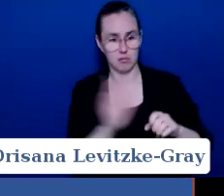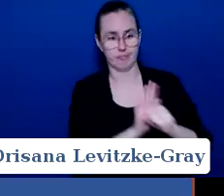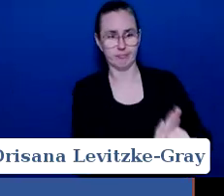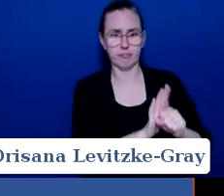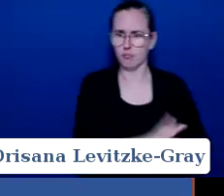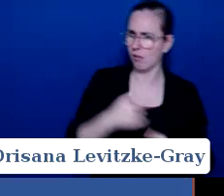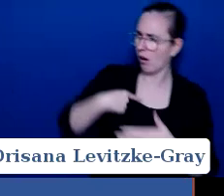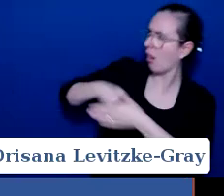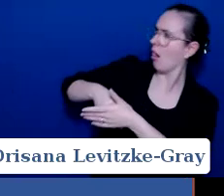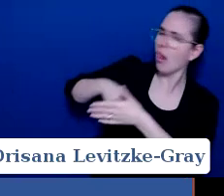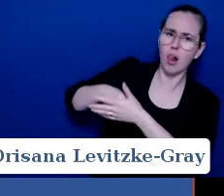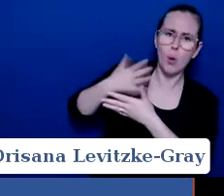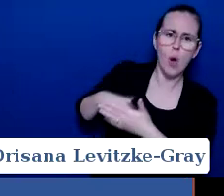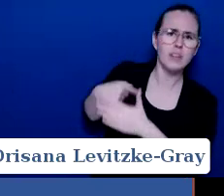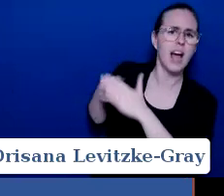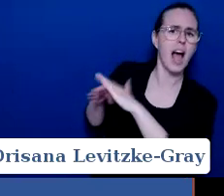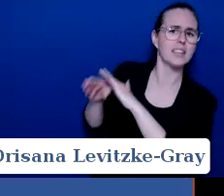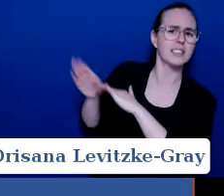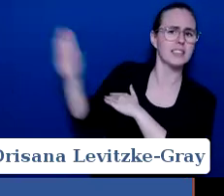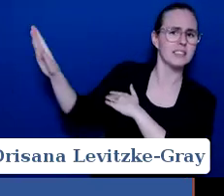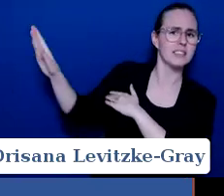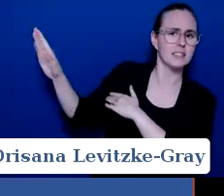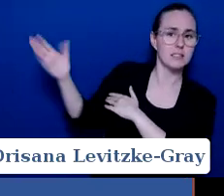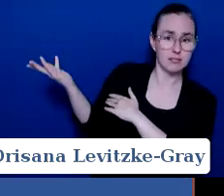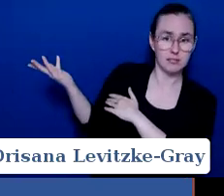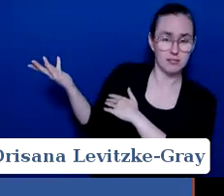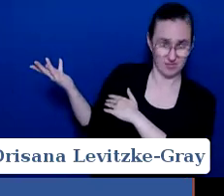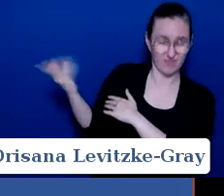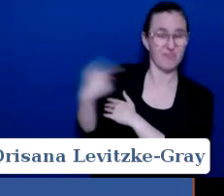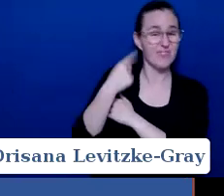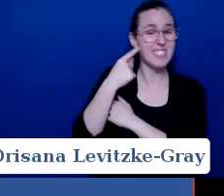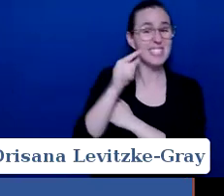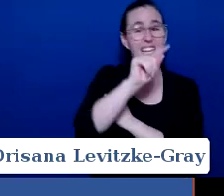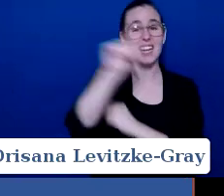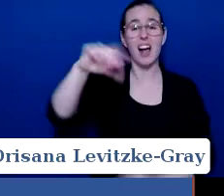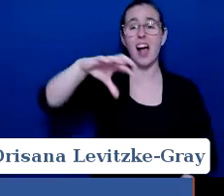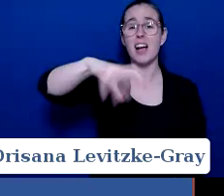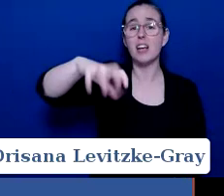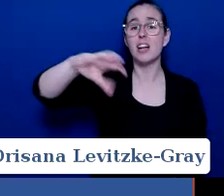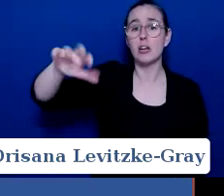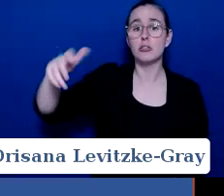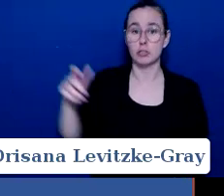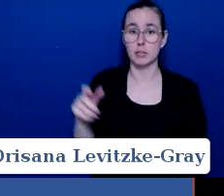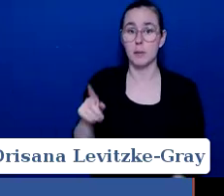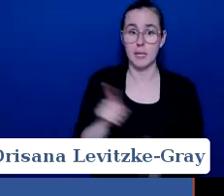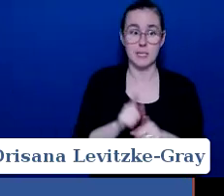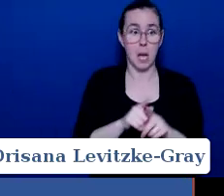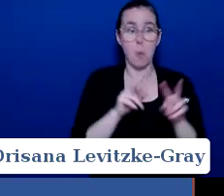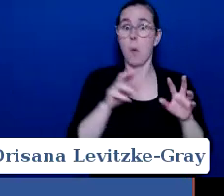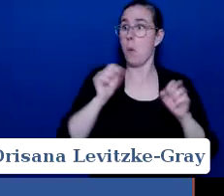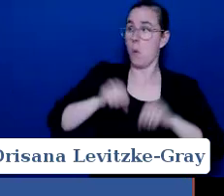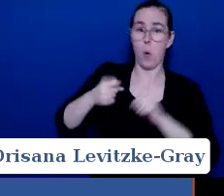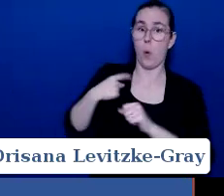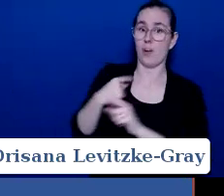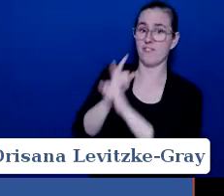to be compatible with the international classification of functioning, which is very important. But if the mechanism